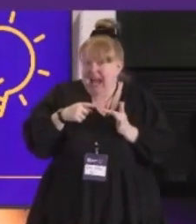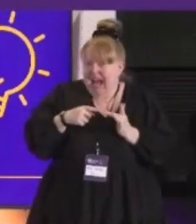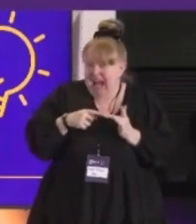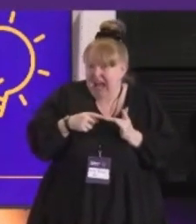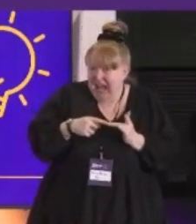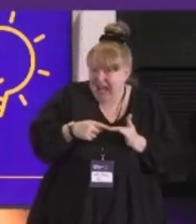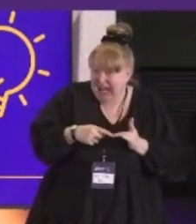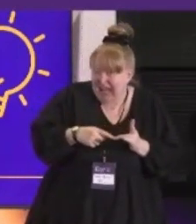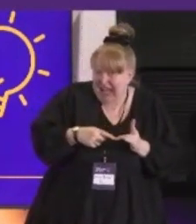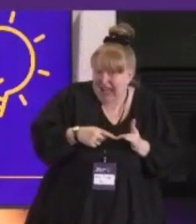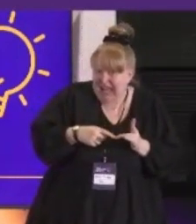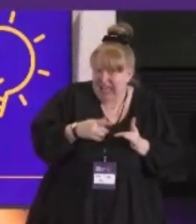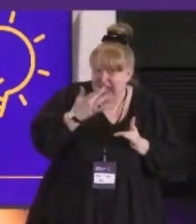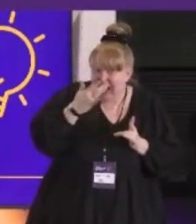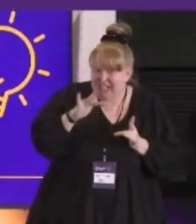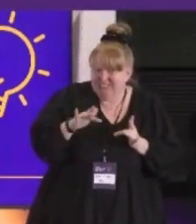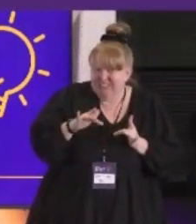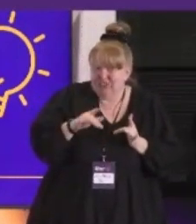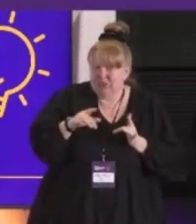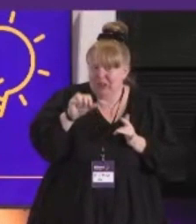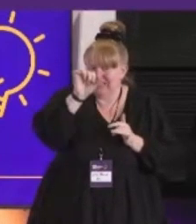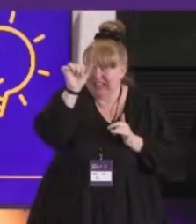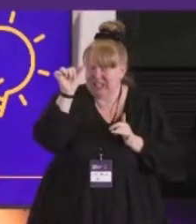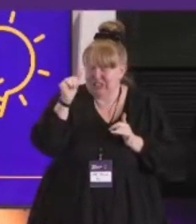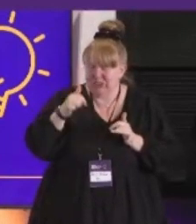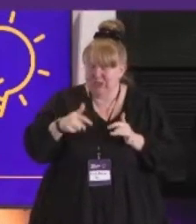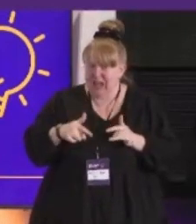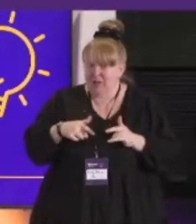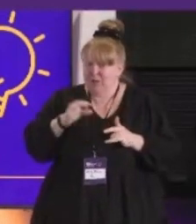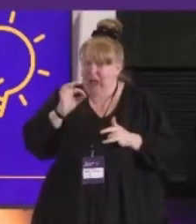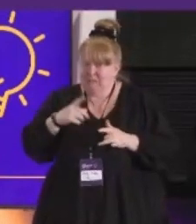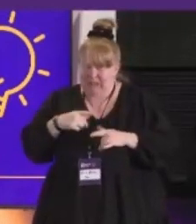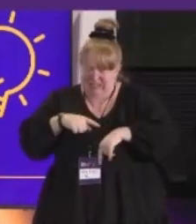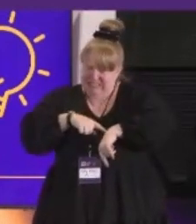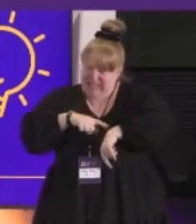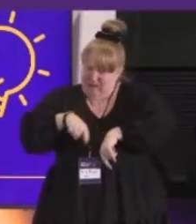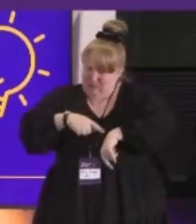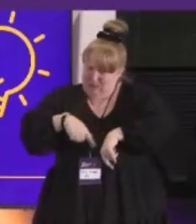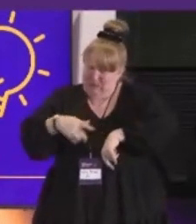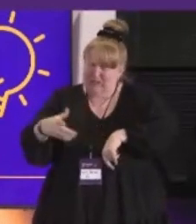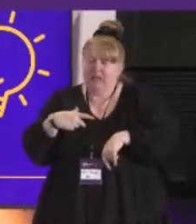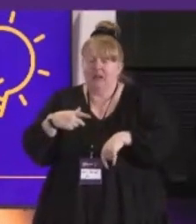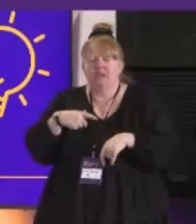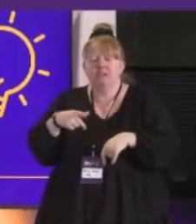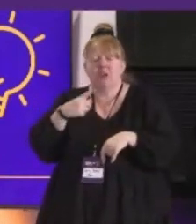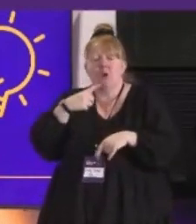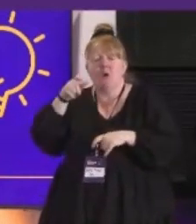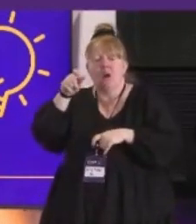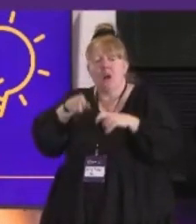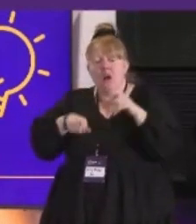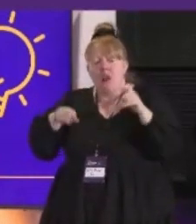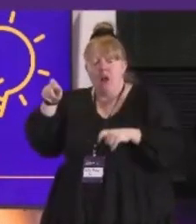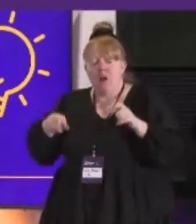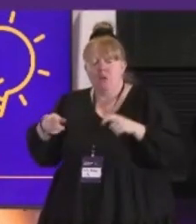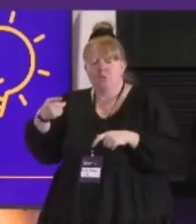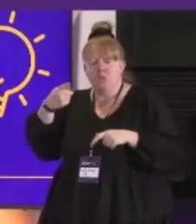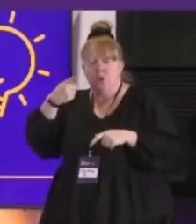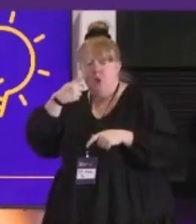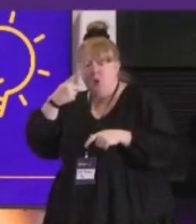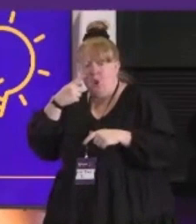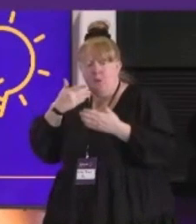left. But do you think we can see more of this learning style coming in? Do your clients look for this more sort